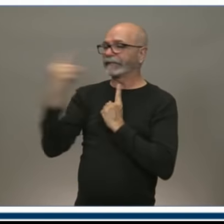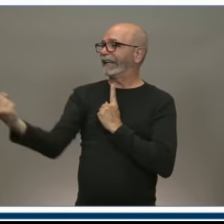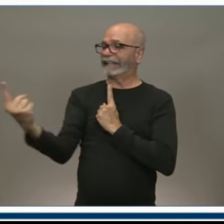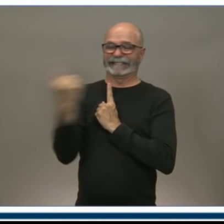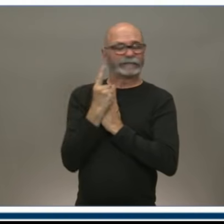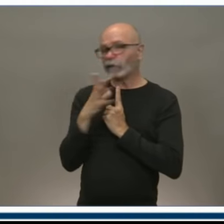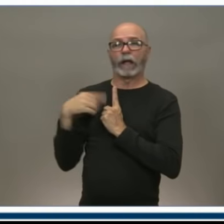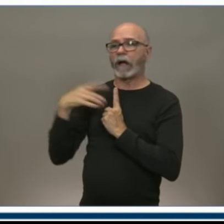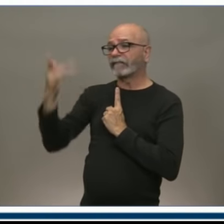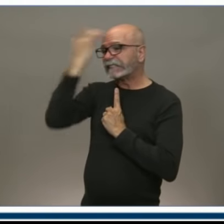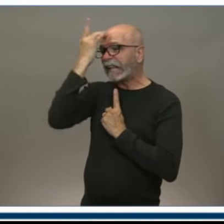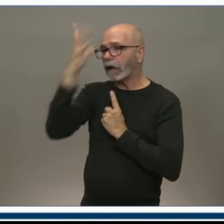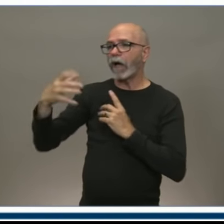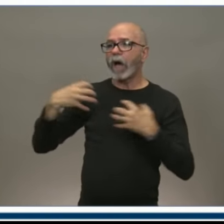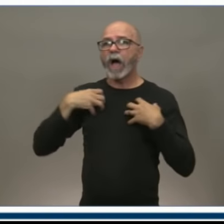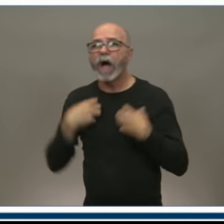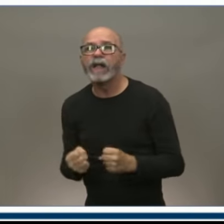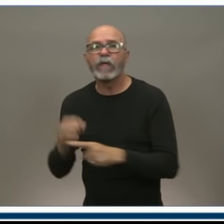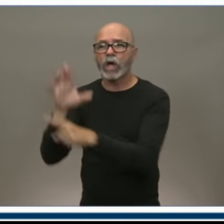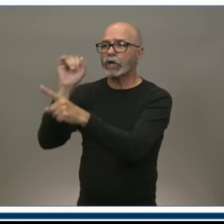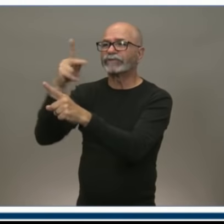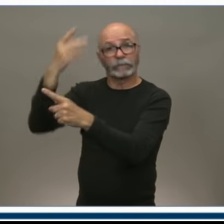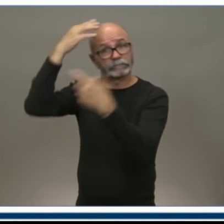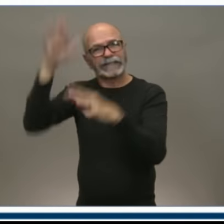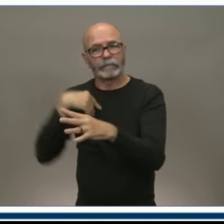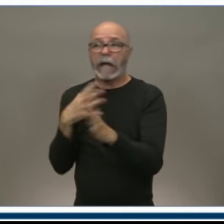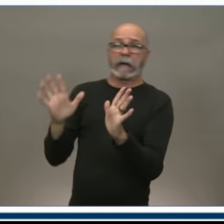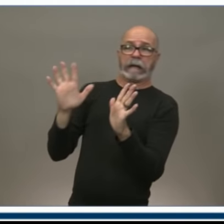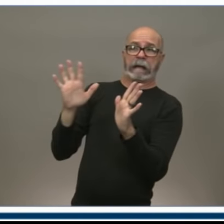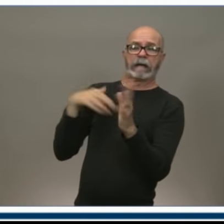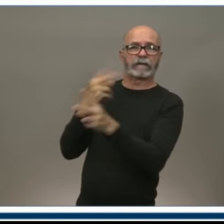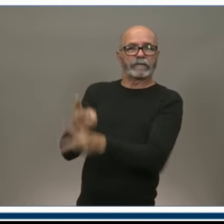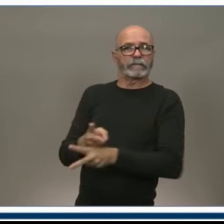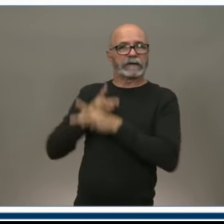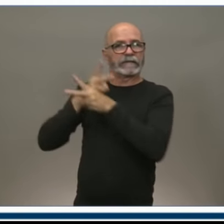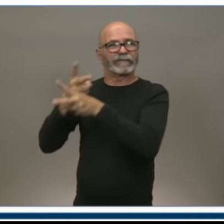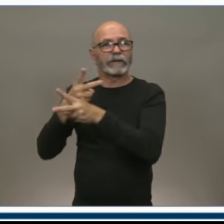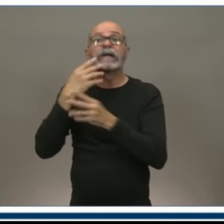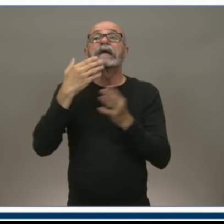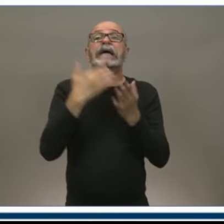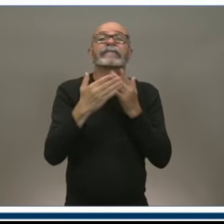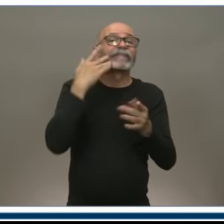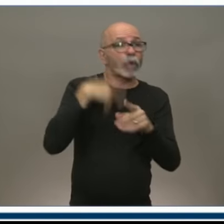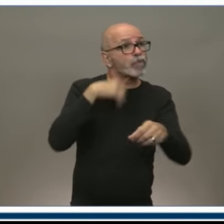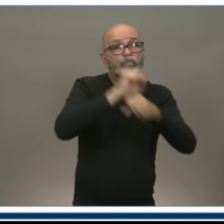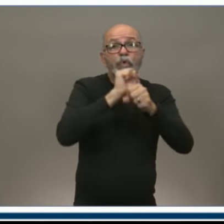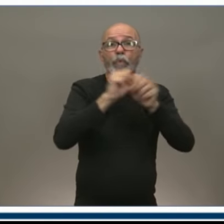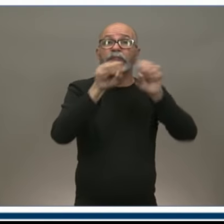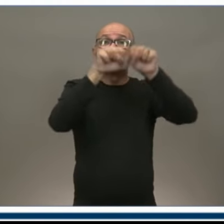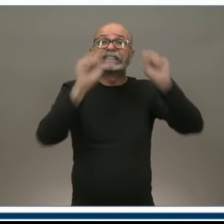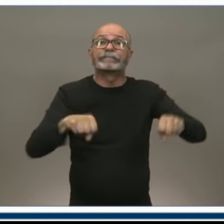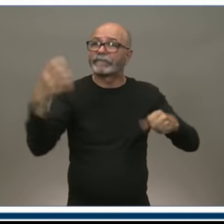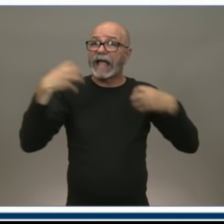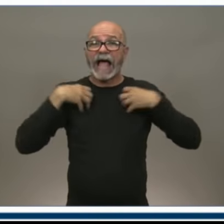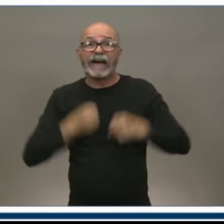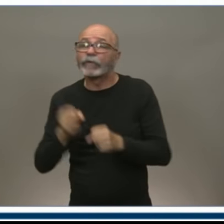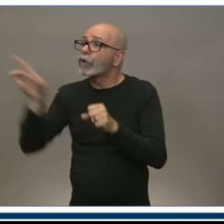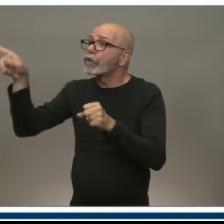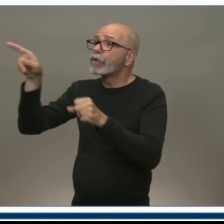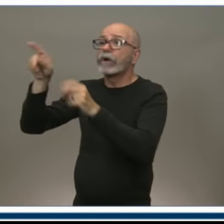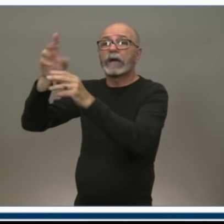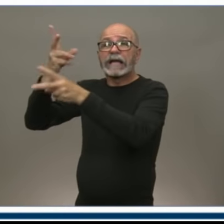not careful, we're putting them at risk. We're putting our healthcare workers at risk and our health system at risk. And those healthcare workers have shown up every